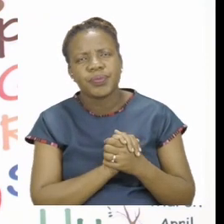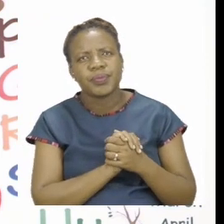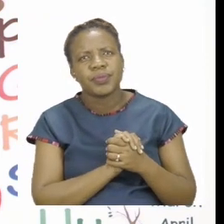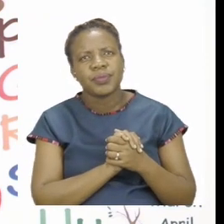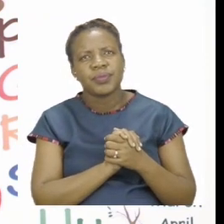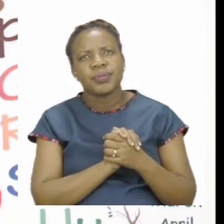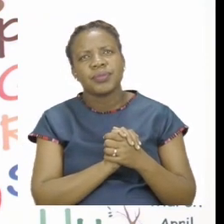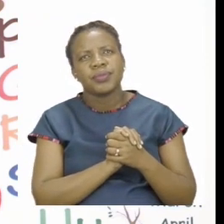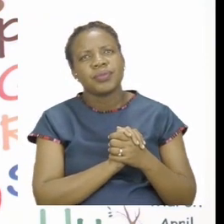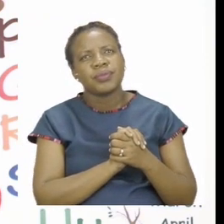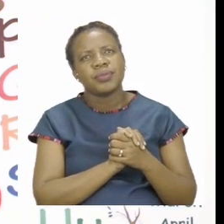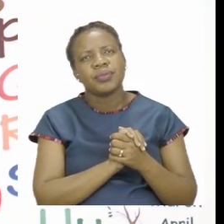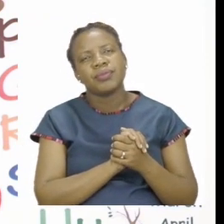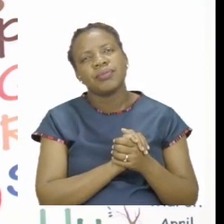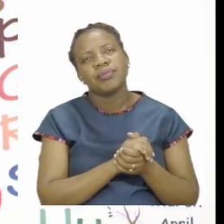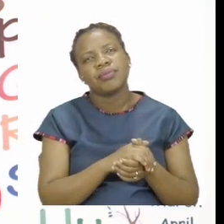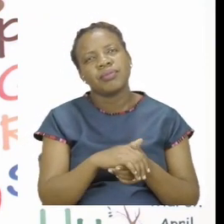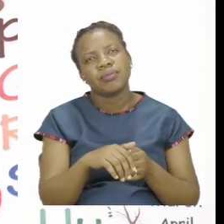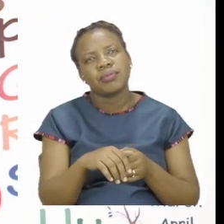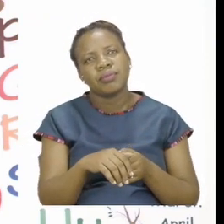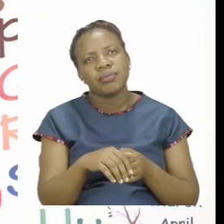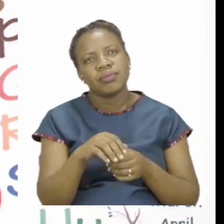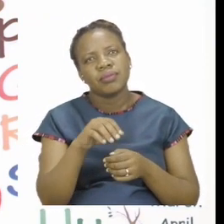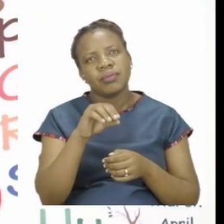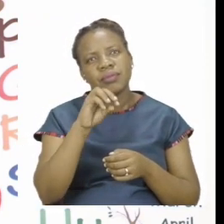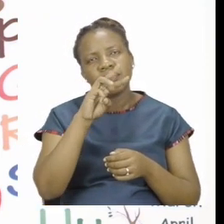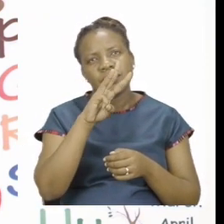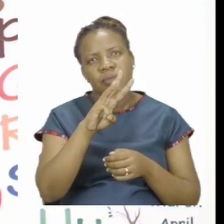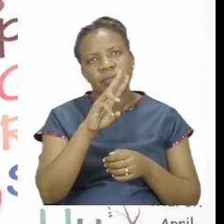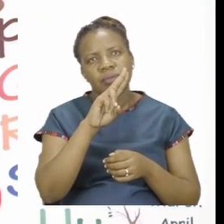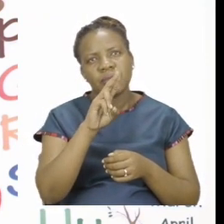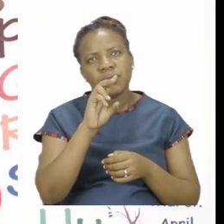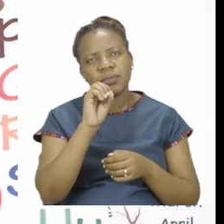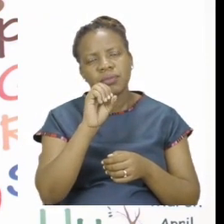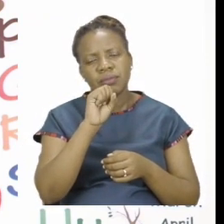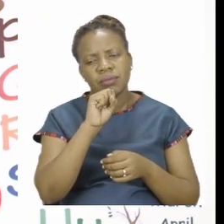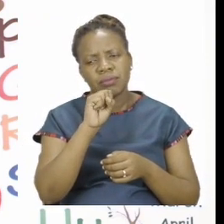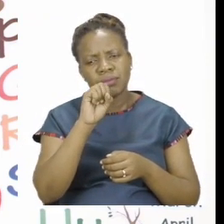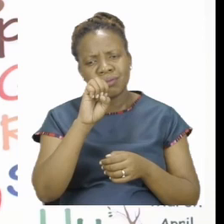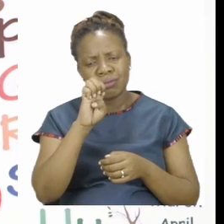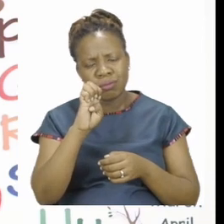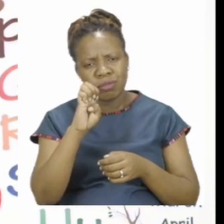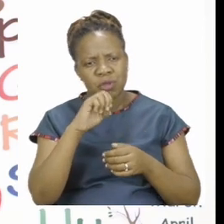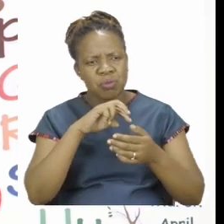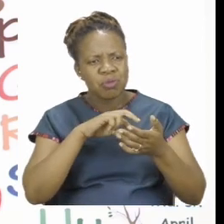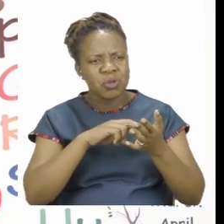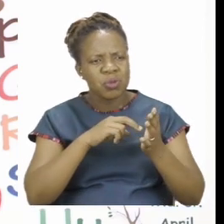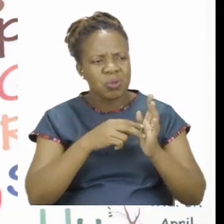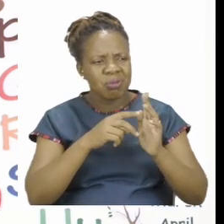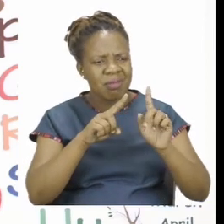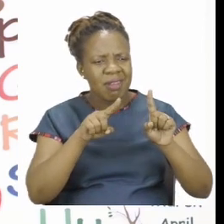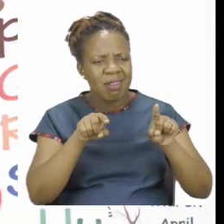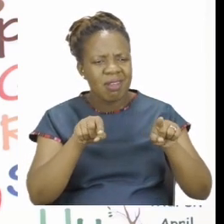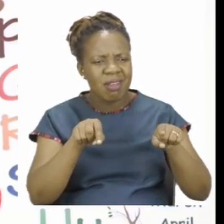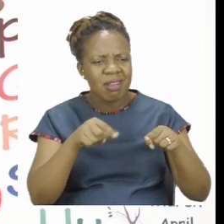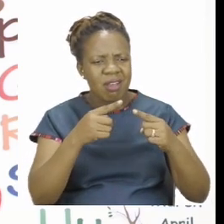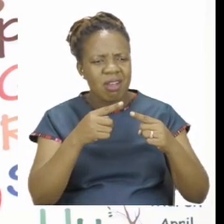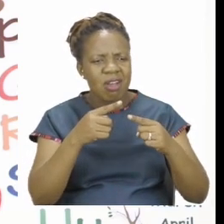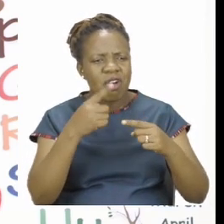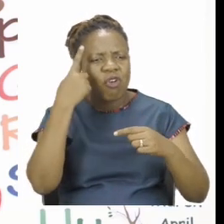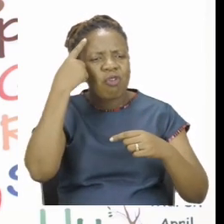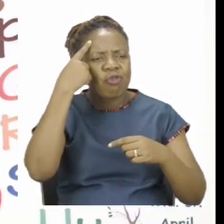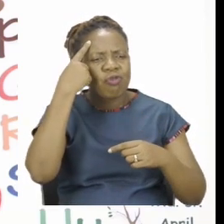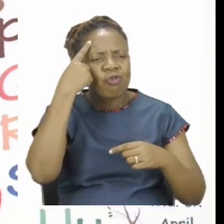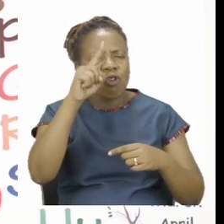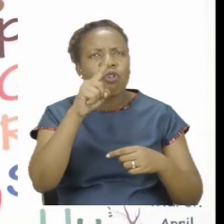whose. Now, whose is asking for ownership, someone having something belonging to them.